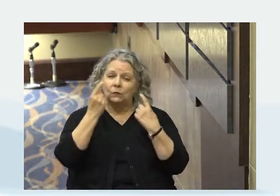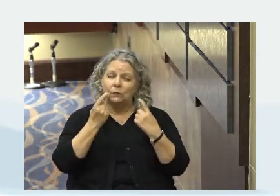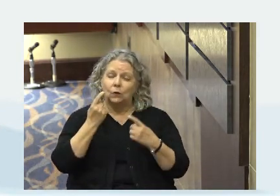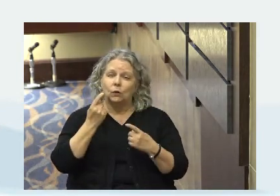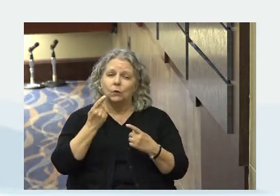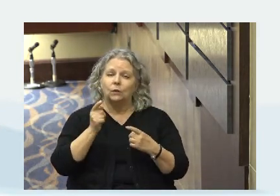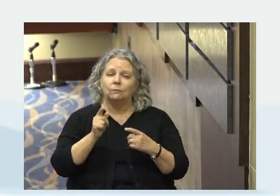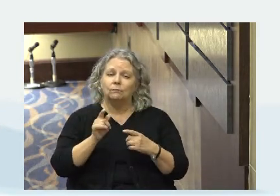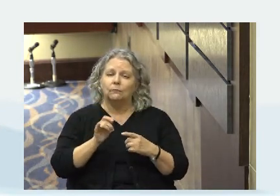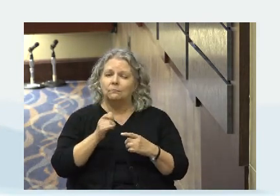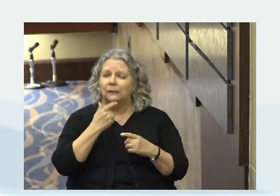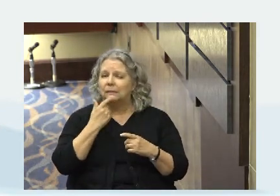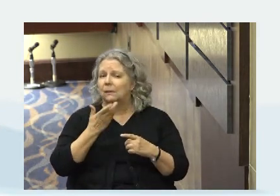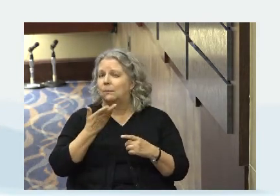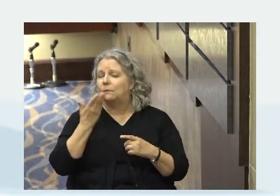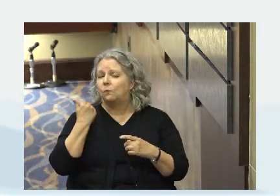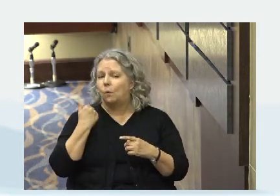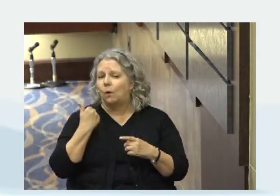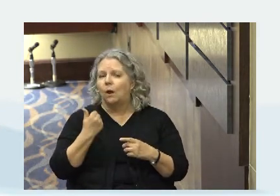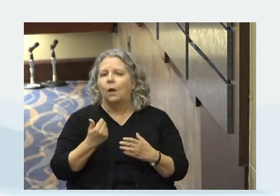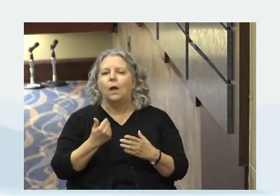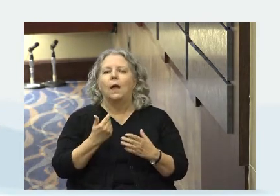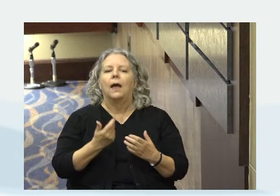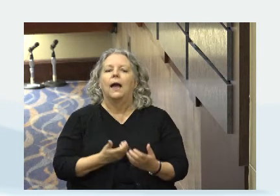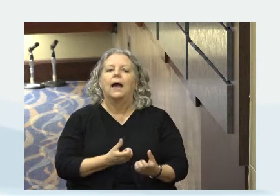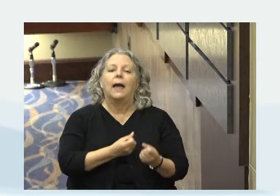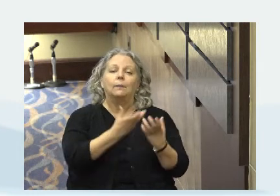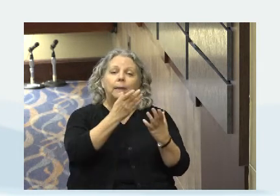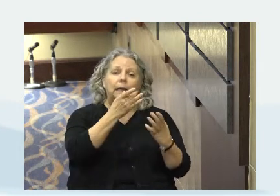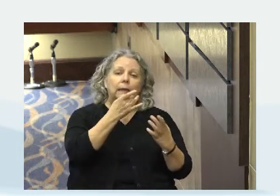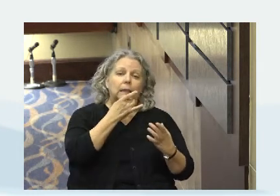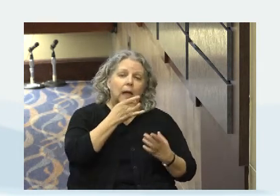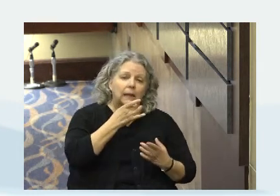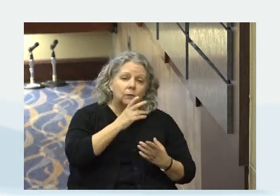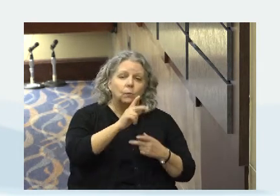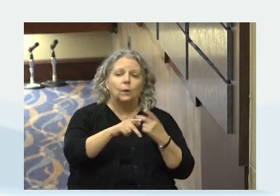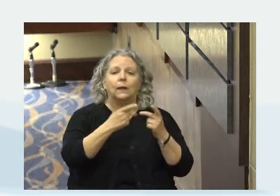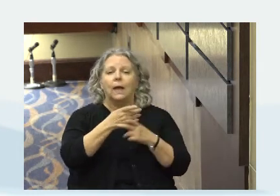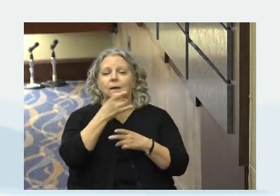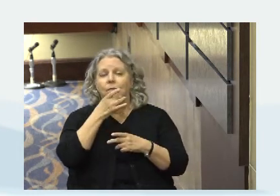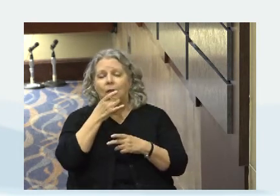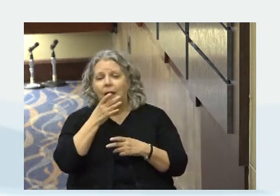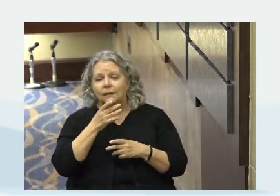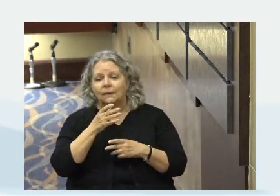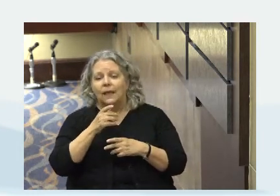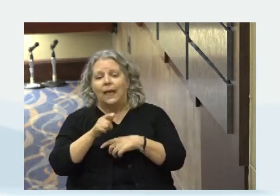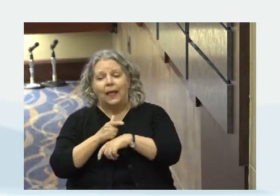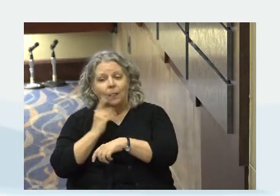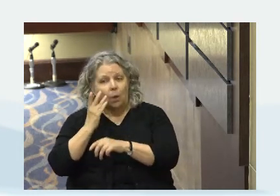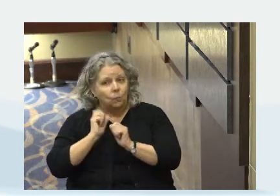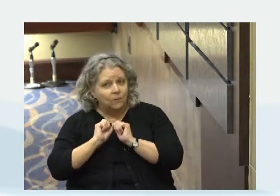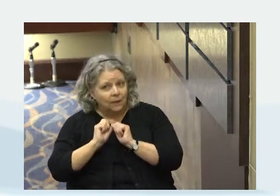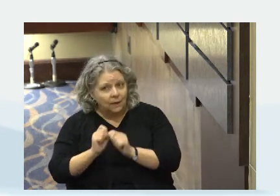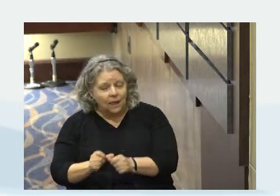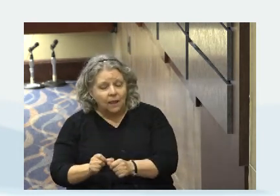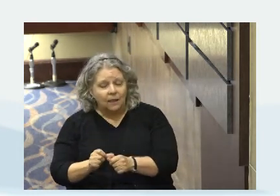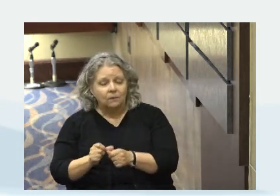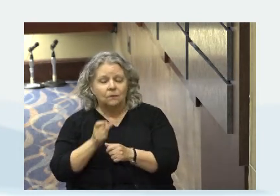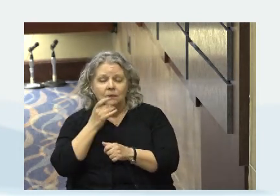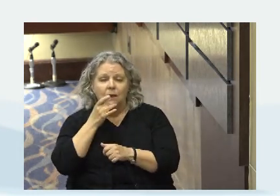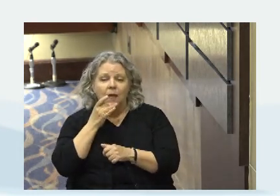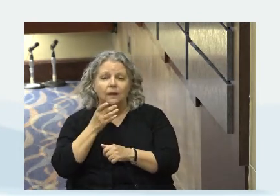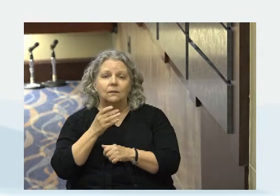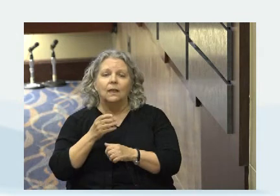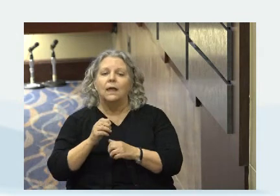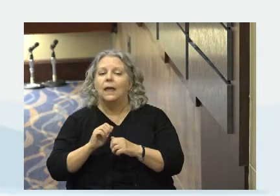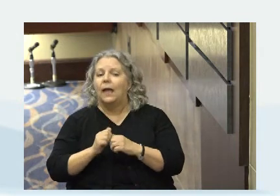of the lighting, what type of lighting, the lifespan of the lighting system, how easy it'll be to maintain, where are people going to be